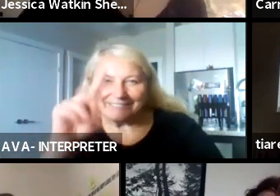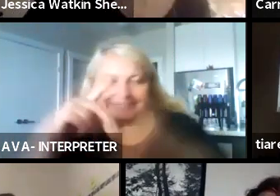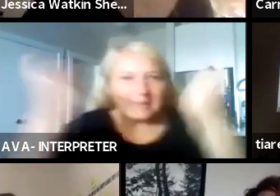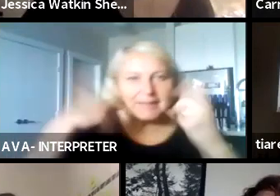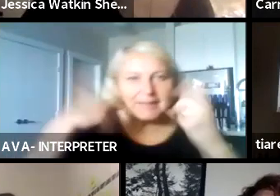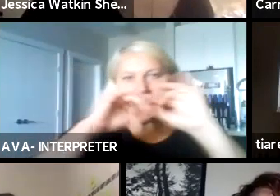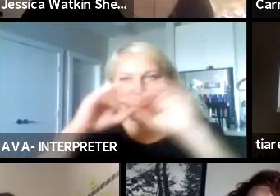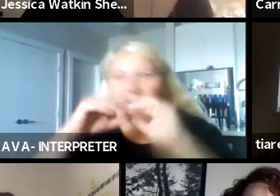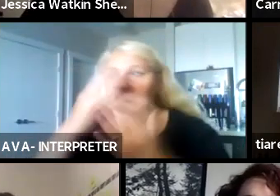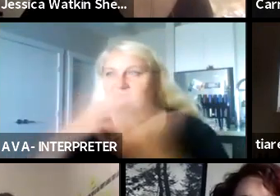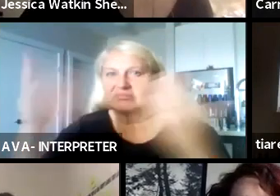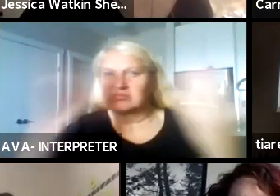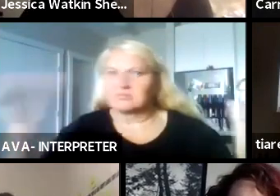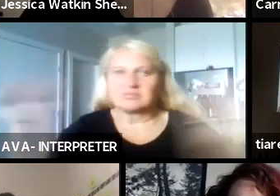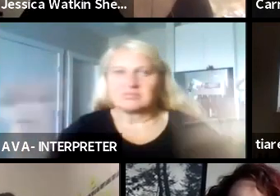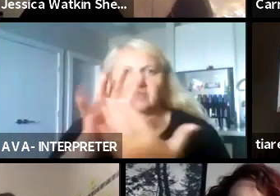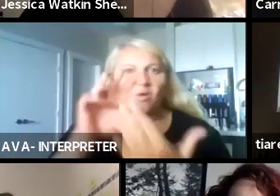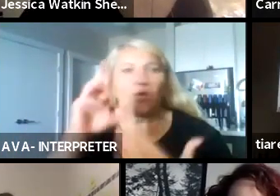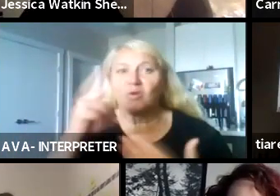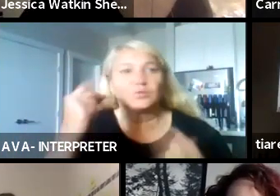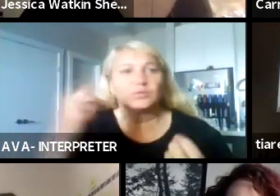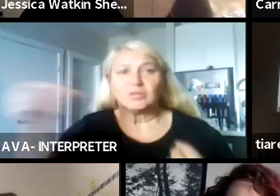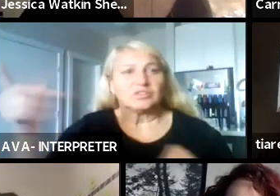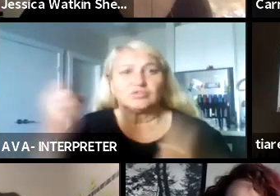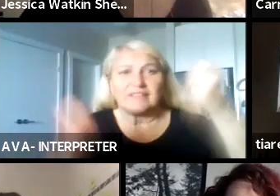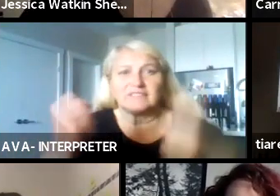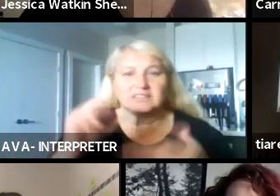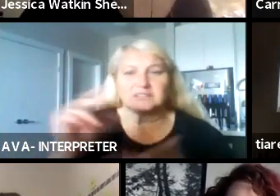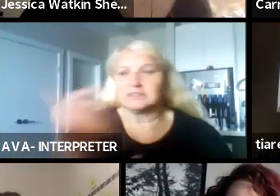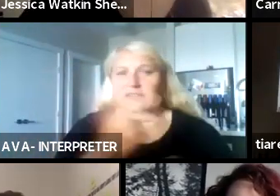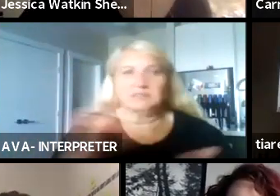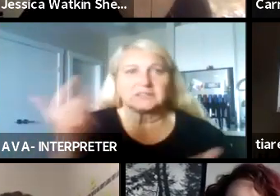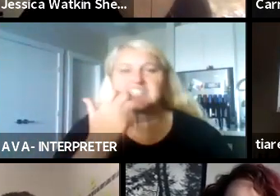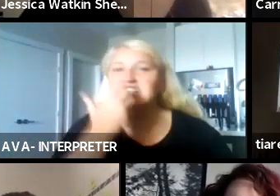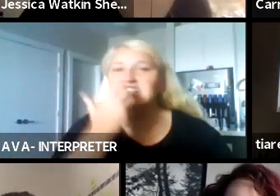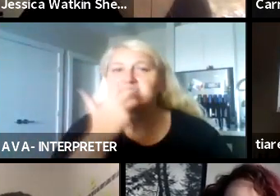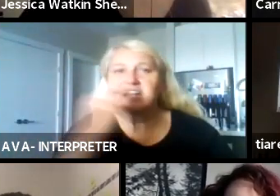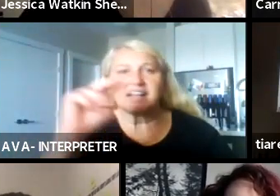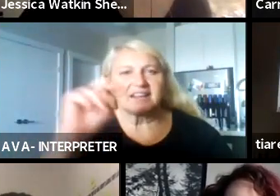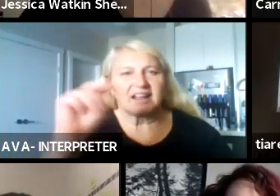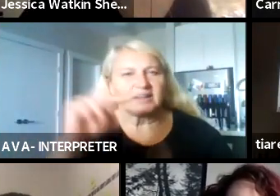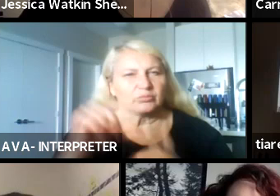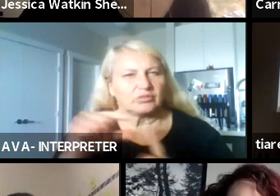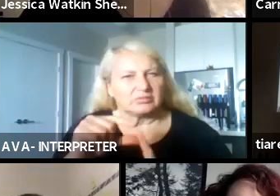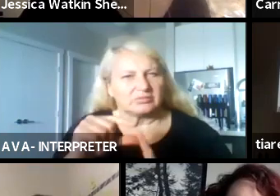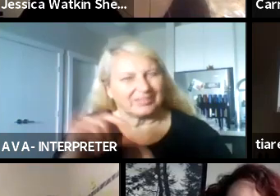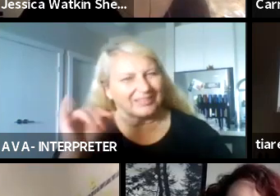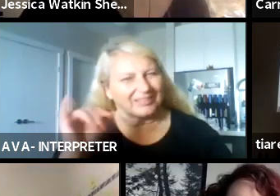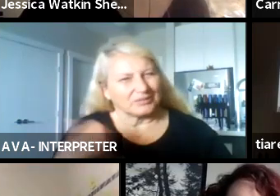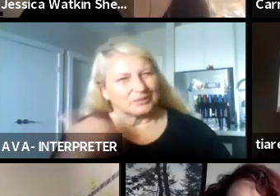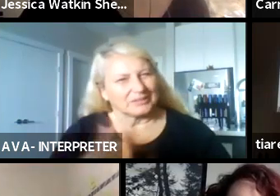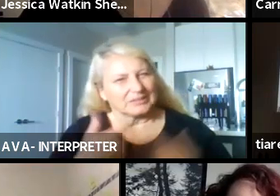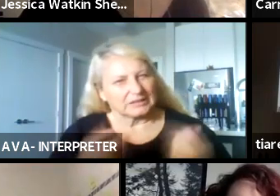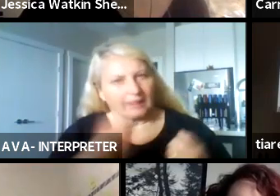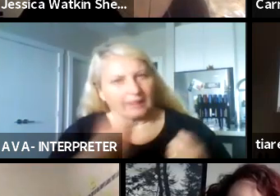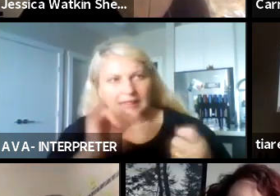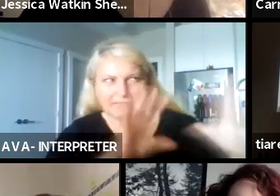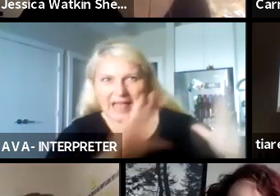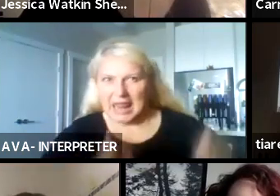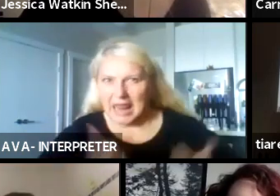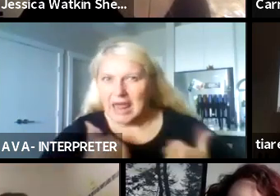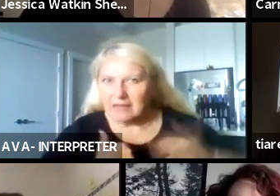they needed to drive around and honk their horn and yell the N-word. That's what we are dealing with. In a digital space,